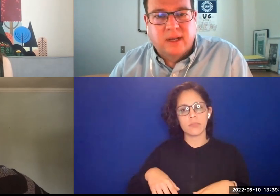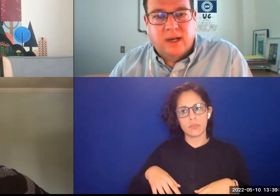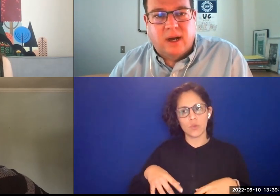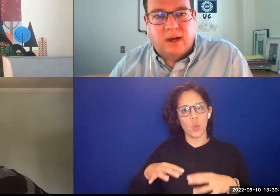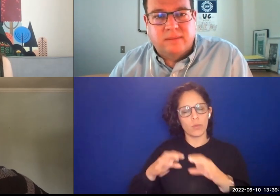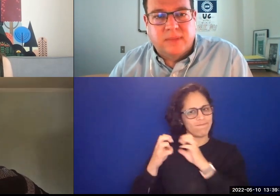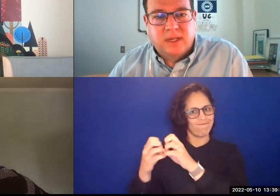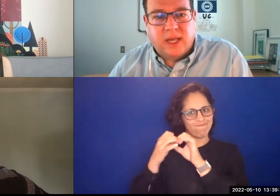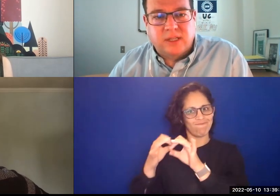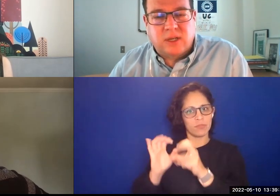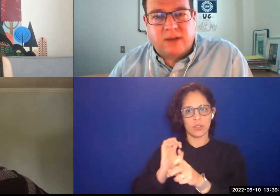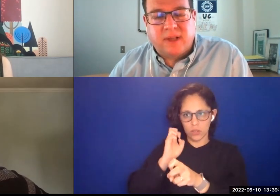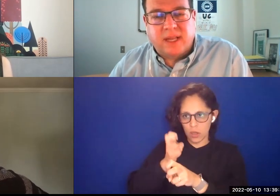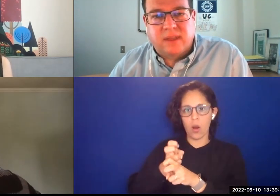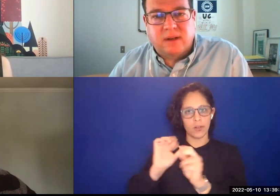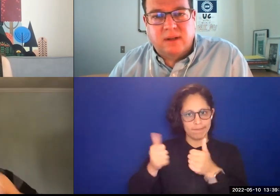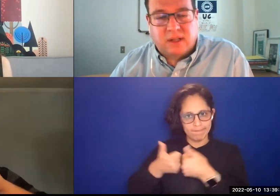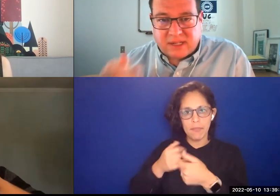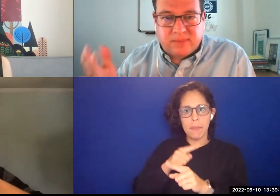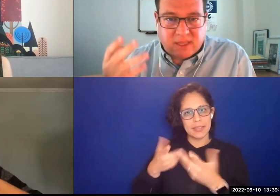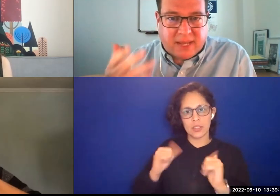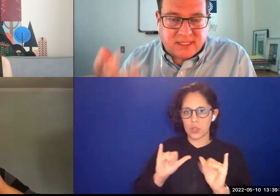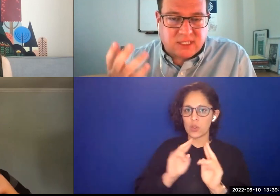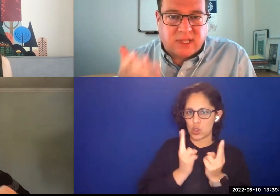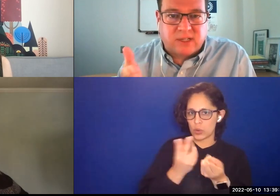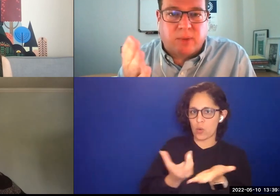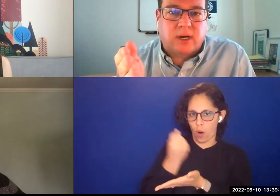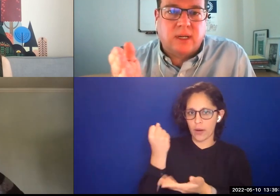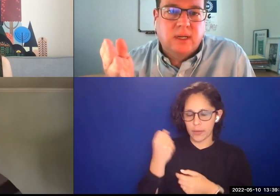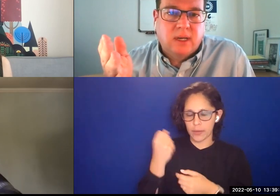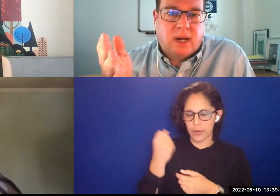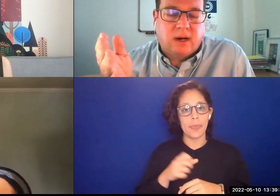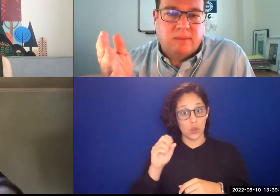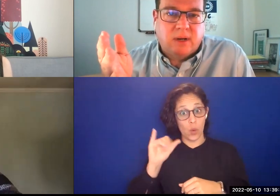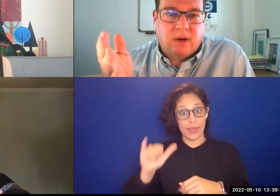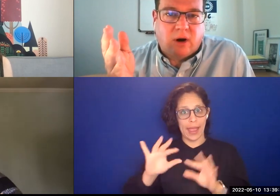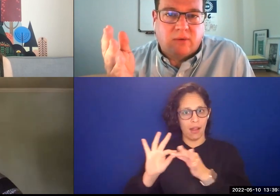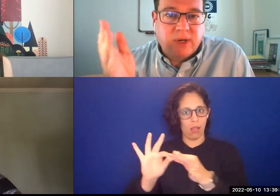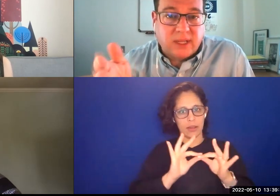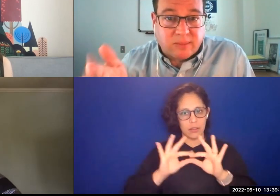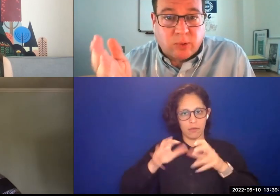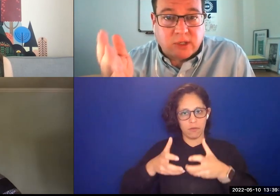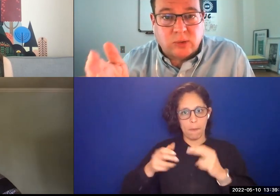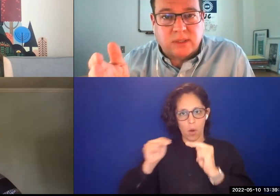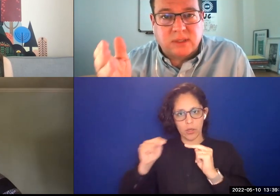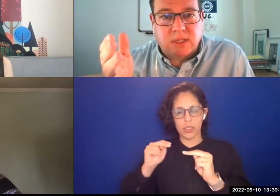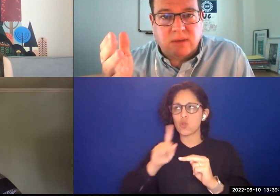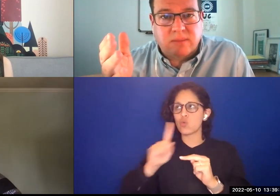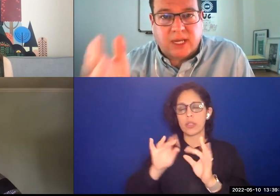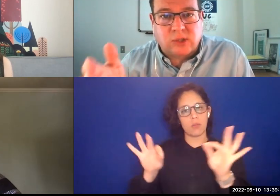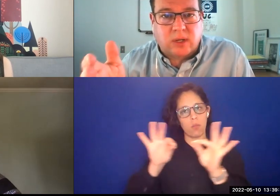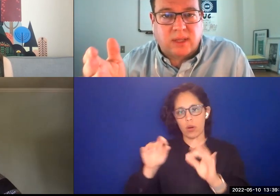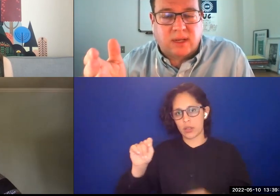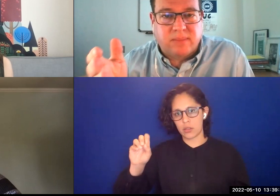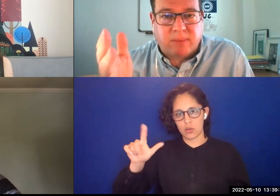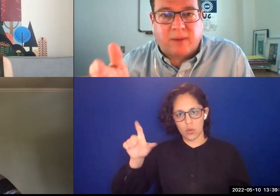that. And so I feel like the basics of collective bargaining are really important tools to